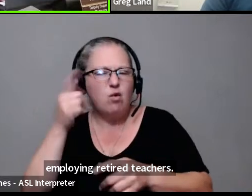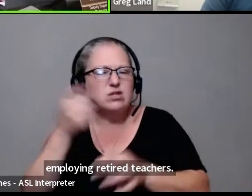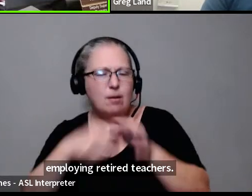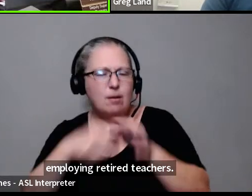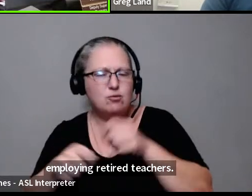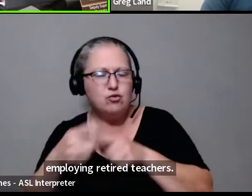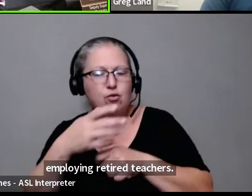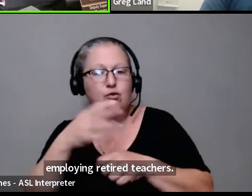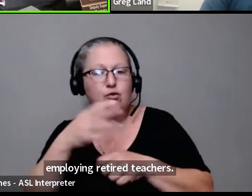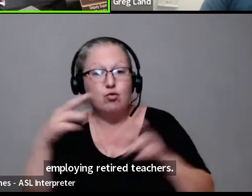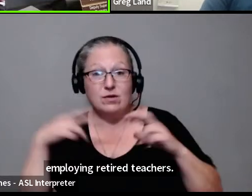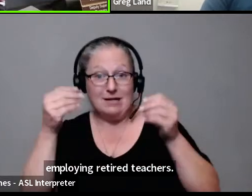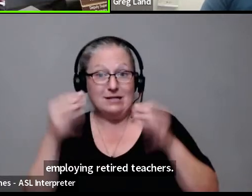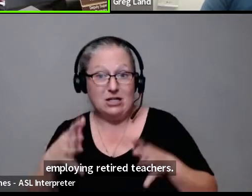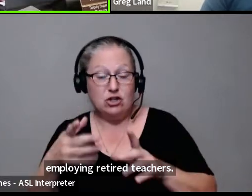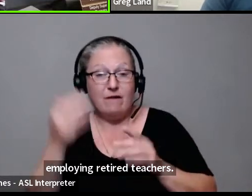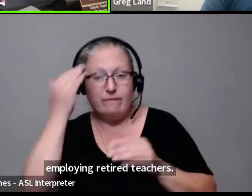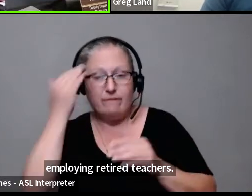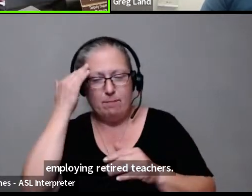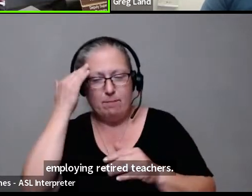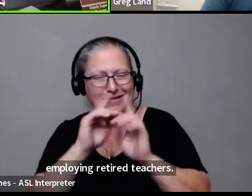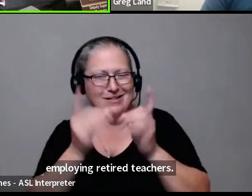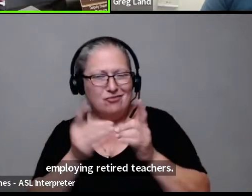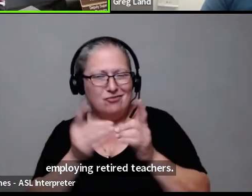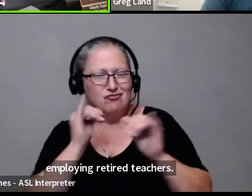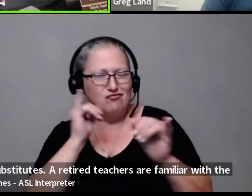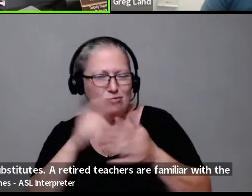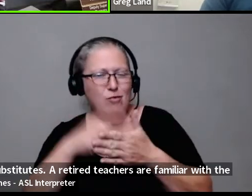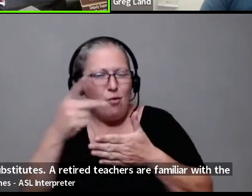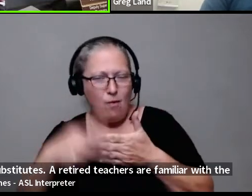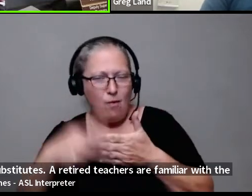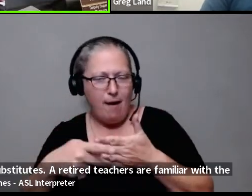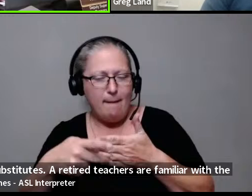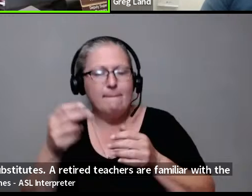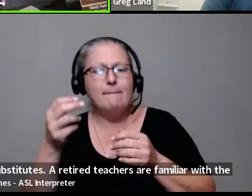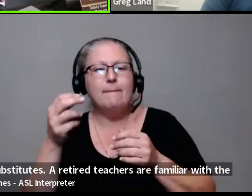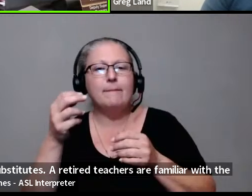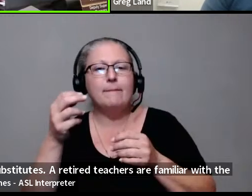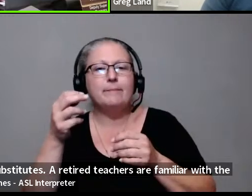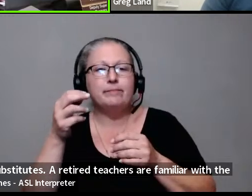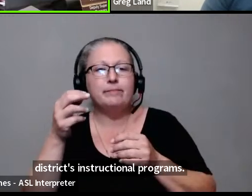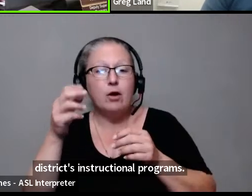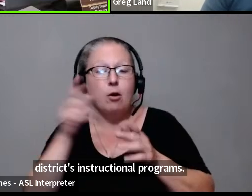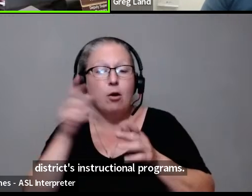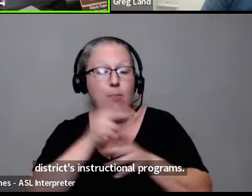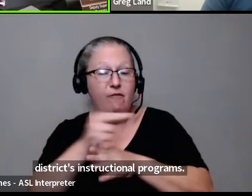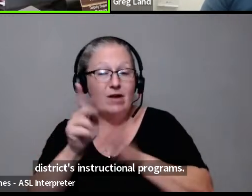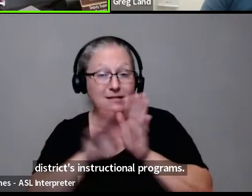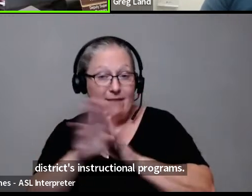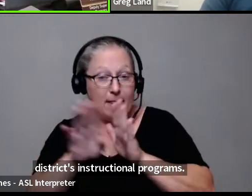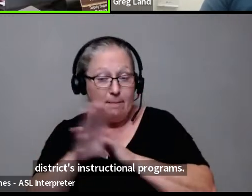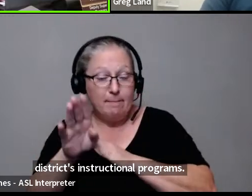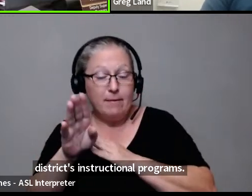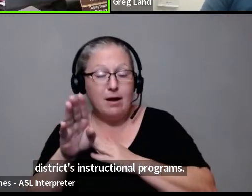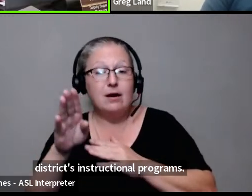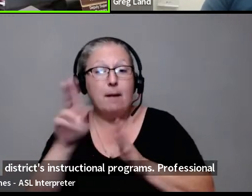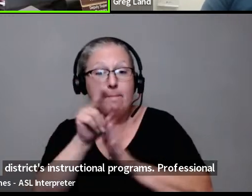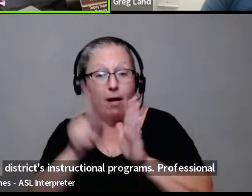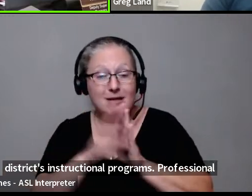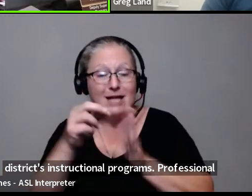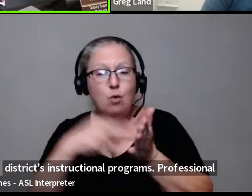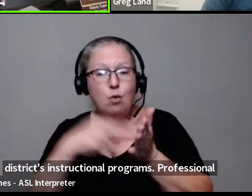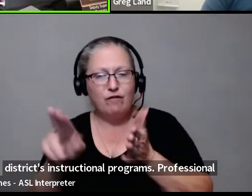substitutes. Retired teachers are familiar with the district's instructional programs, professional development, policies, and